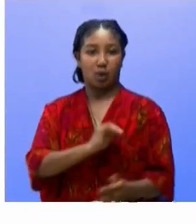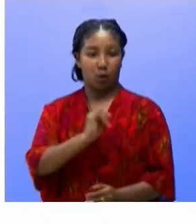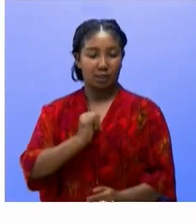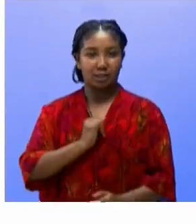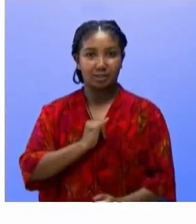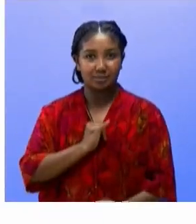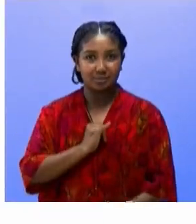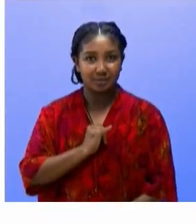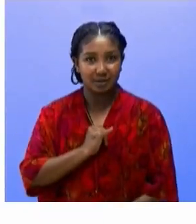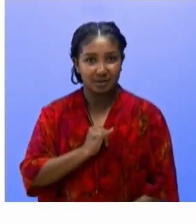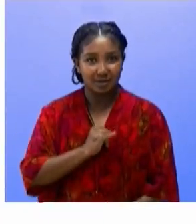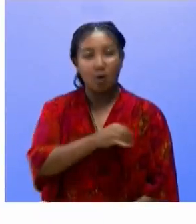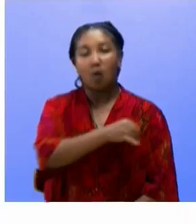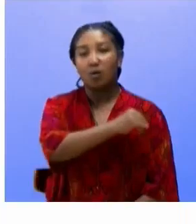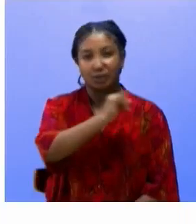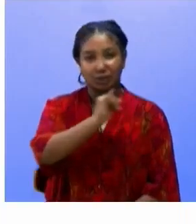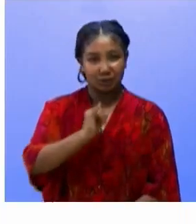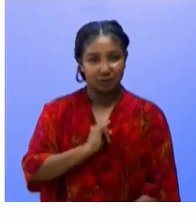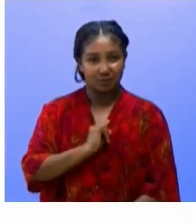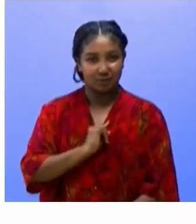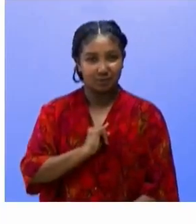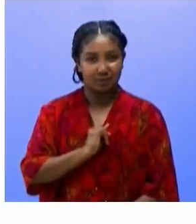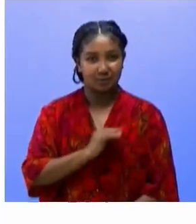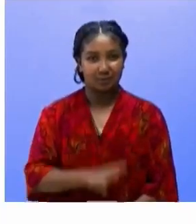right? Ownership.